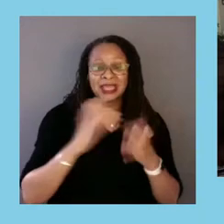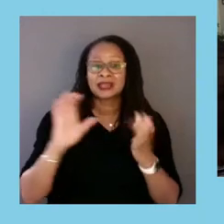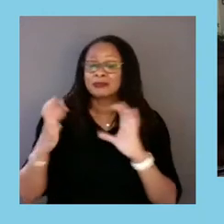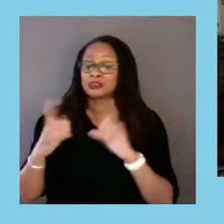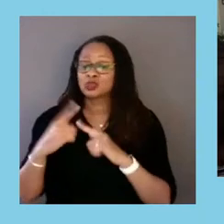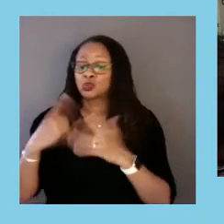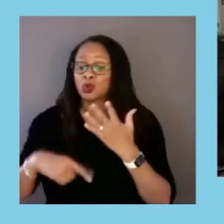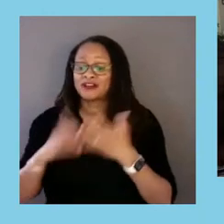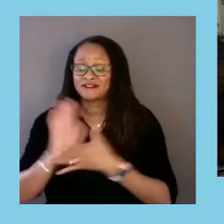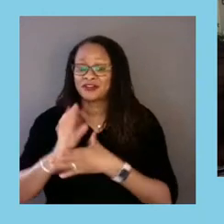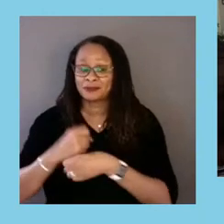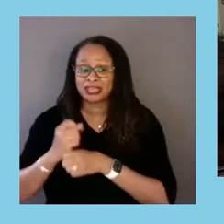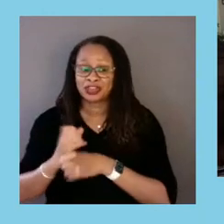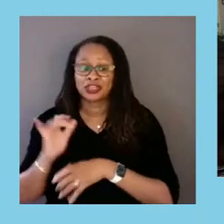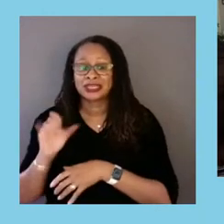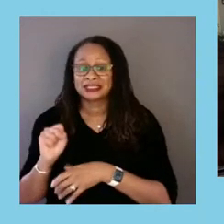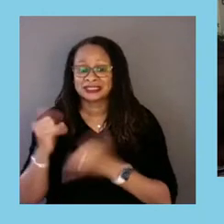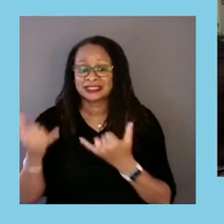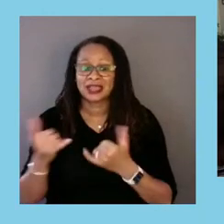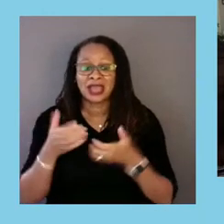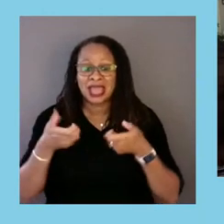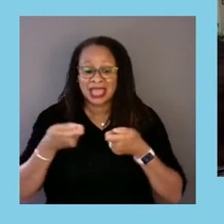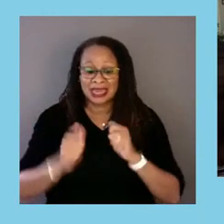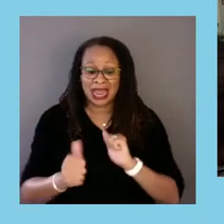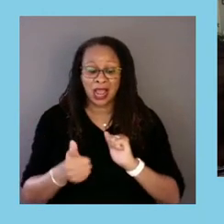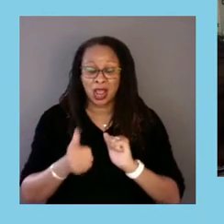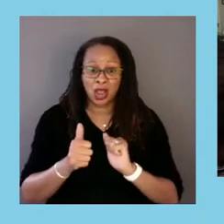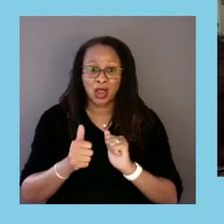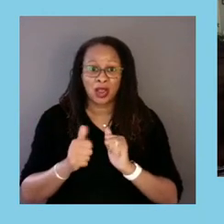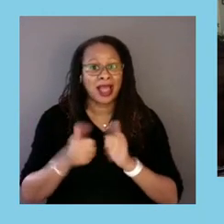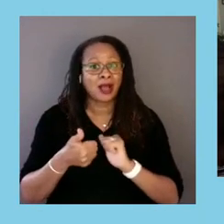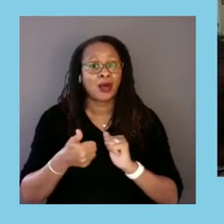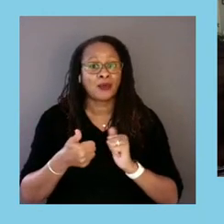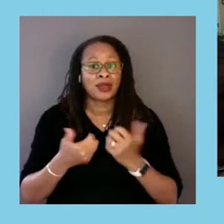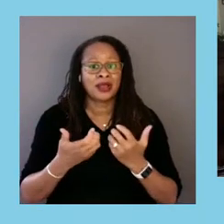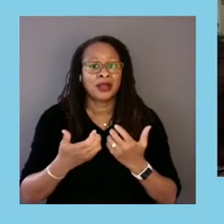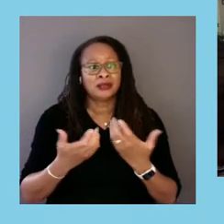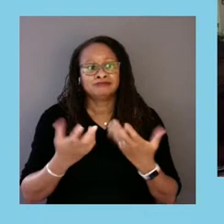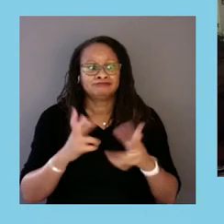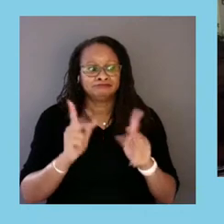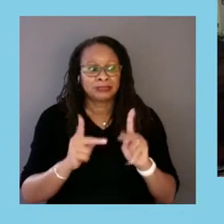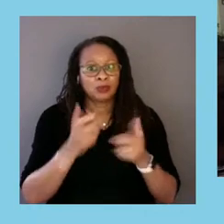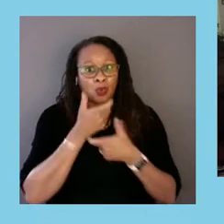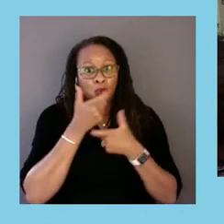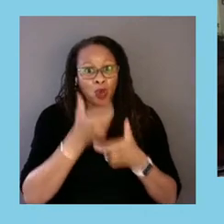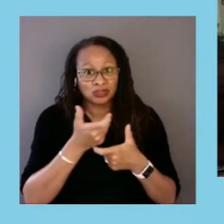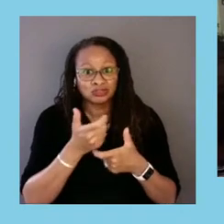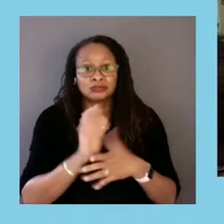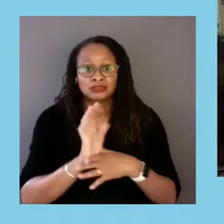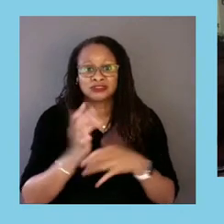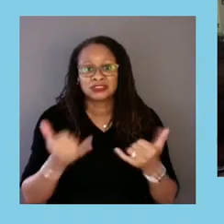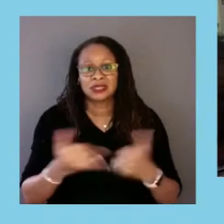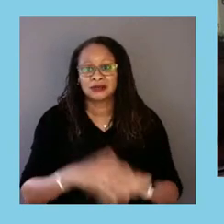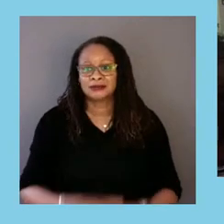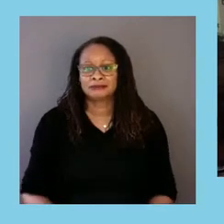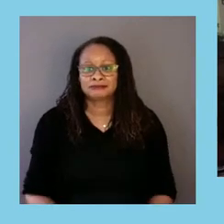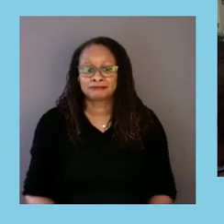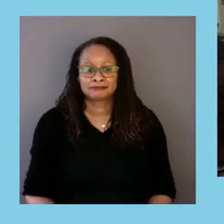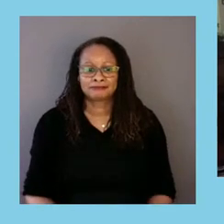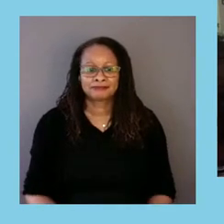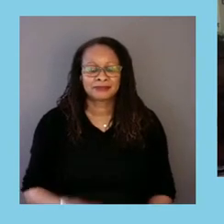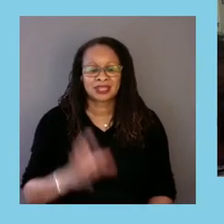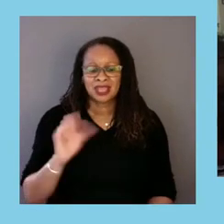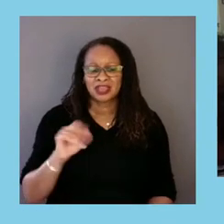the way consumers are able to consume movie making? That's a really interesting question. I